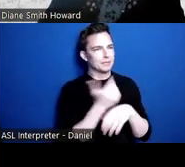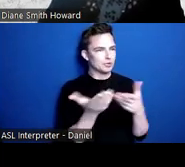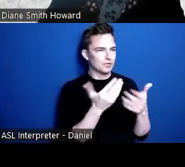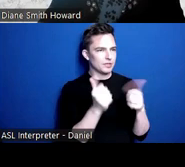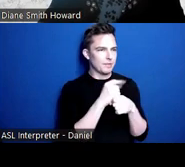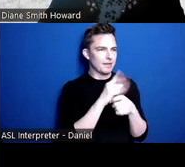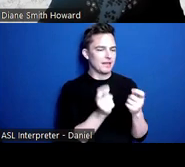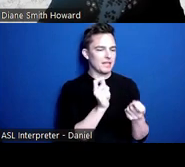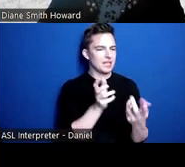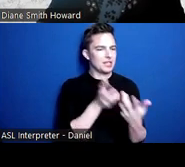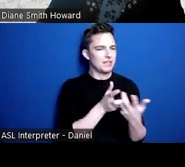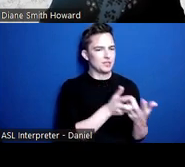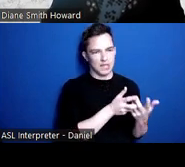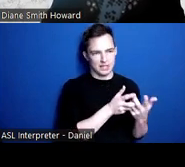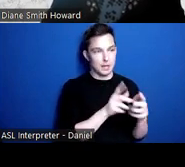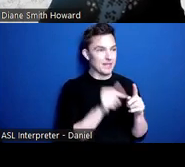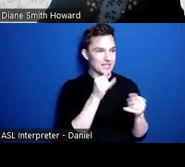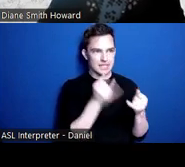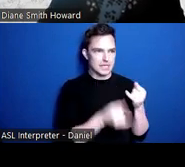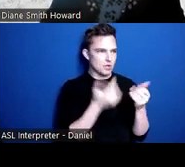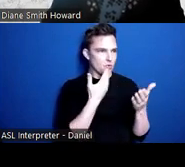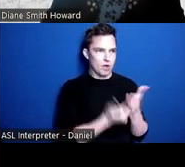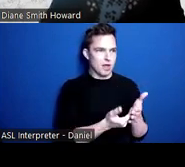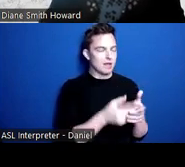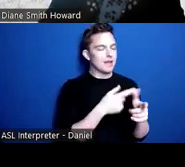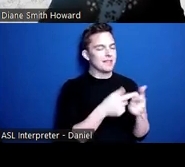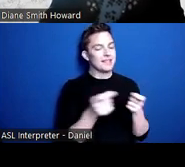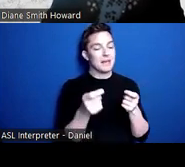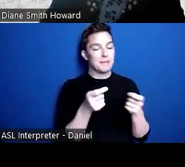that did not end well. And the administration in